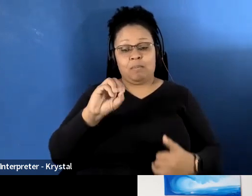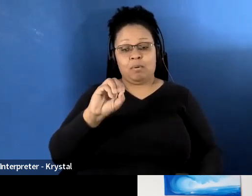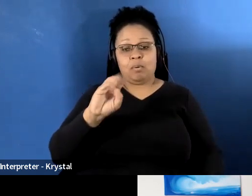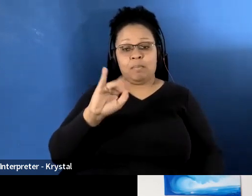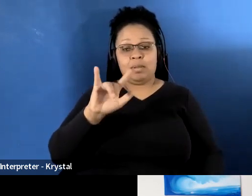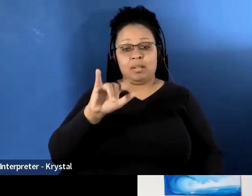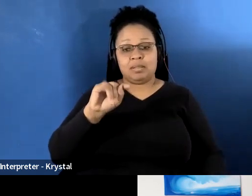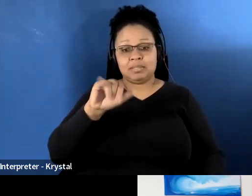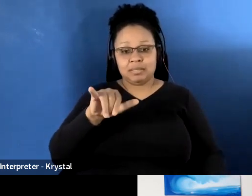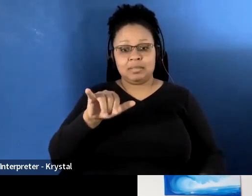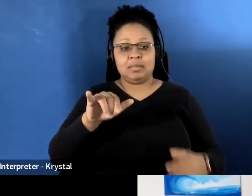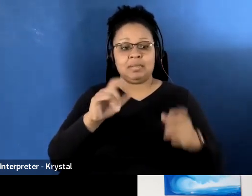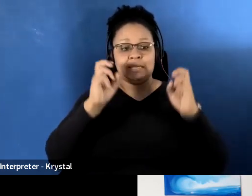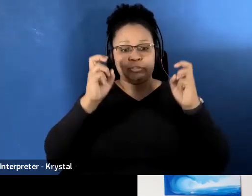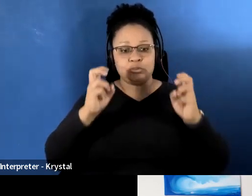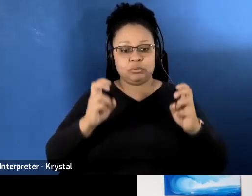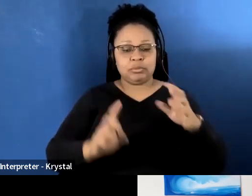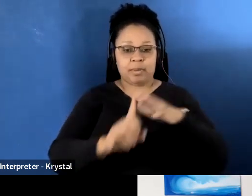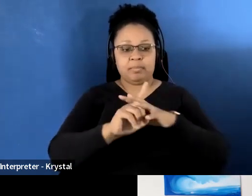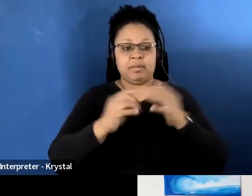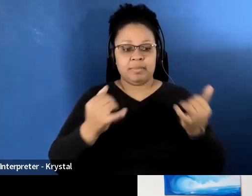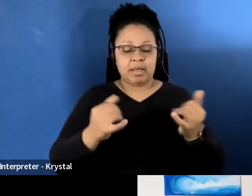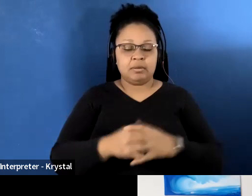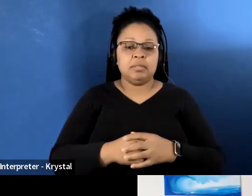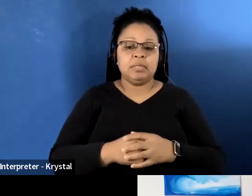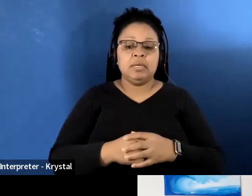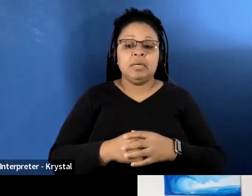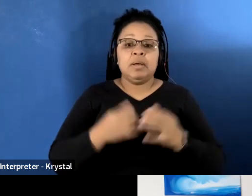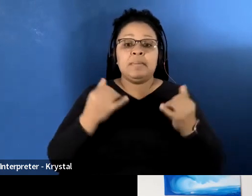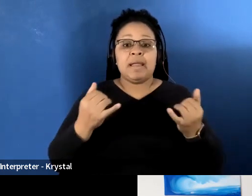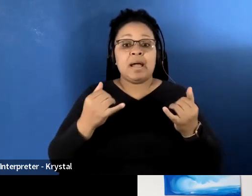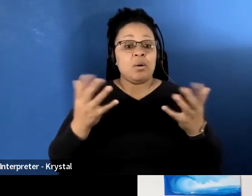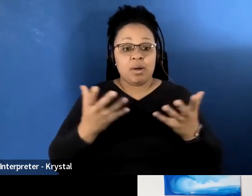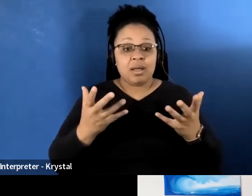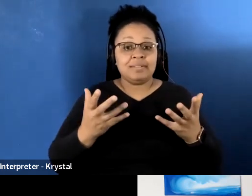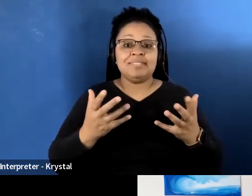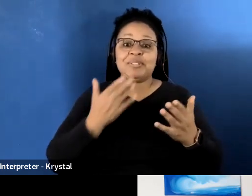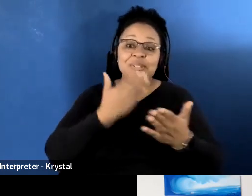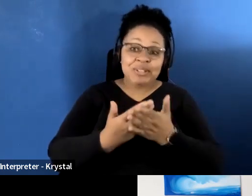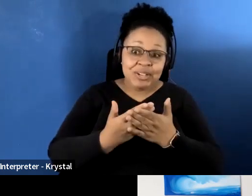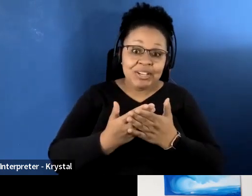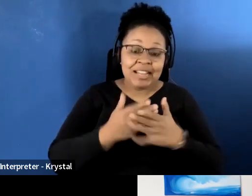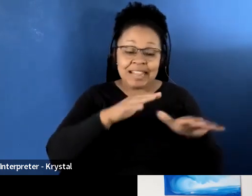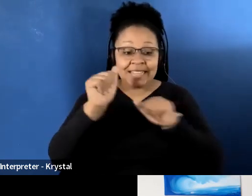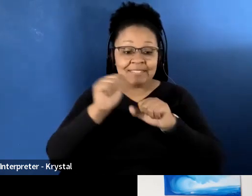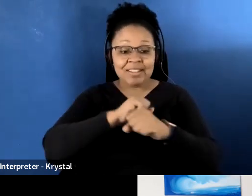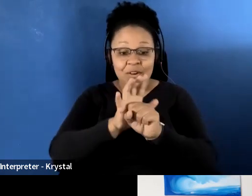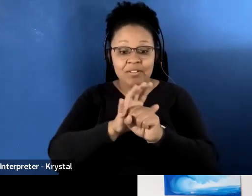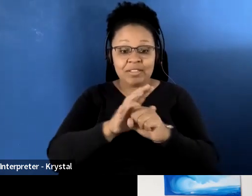better things now that we're kind of easing out of COVID for me is I've lost all that weight that I gained during